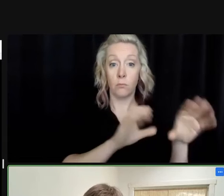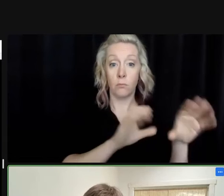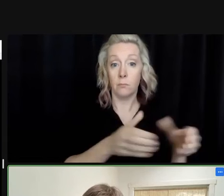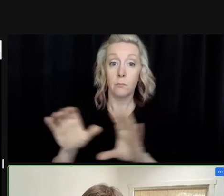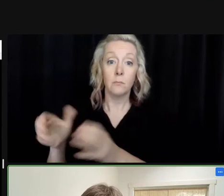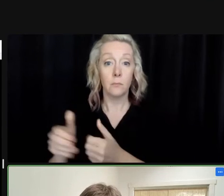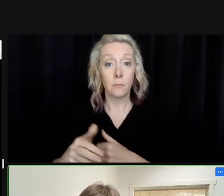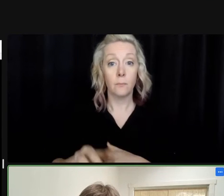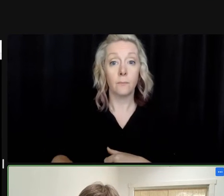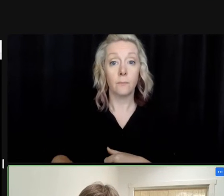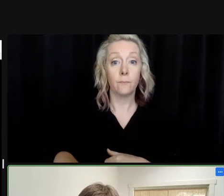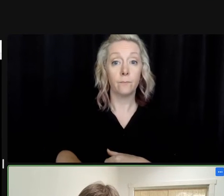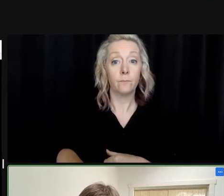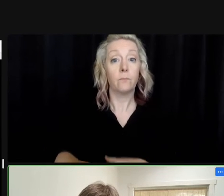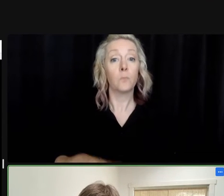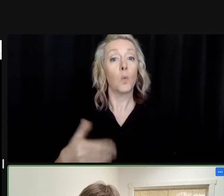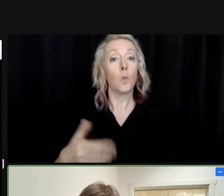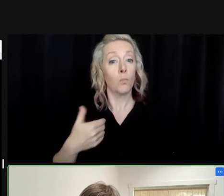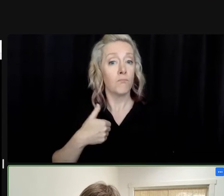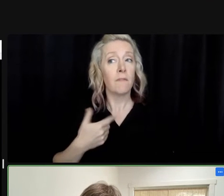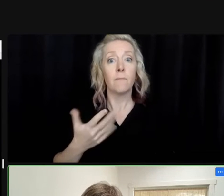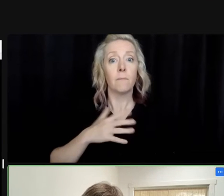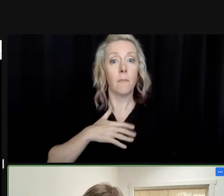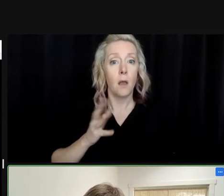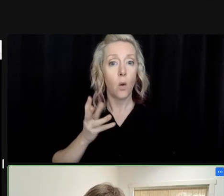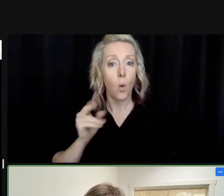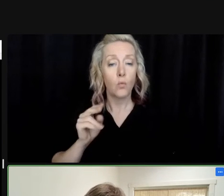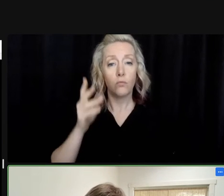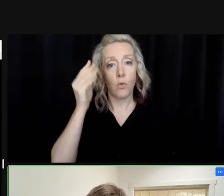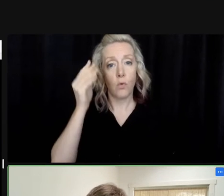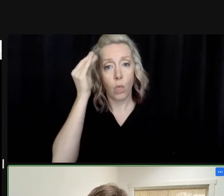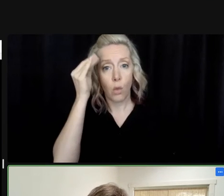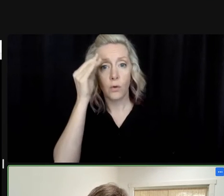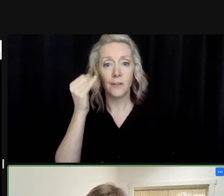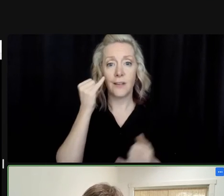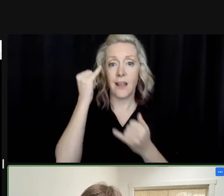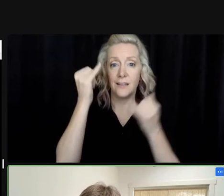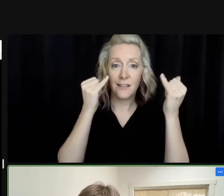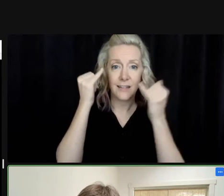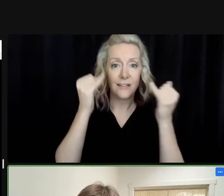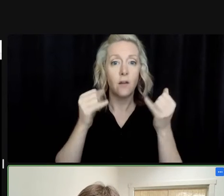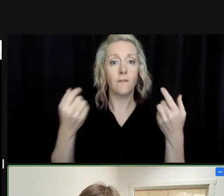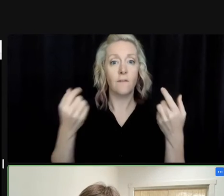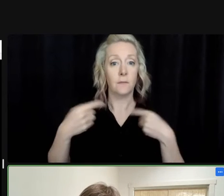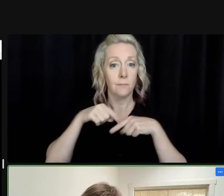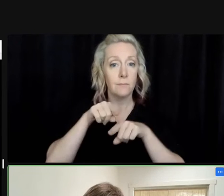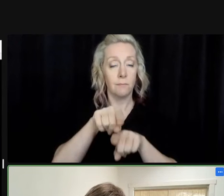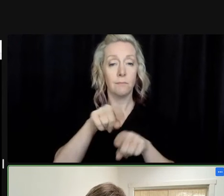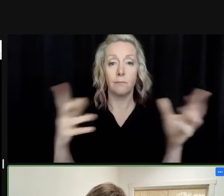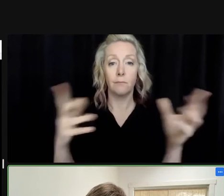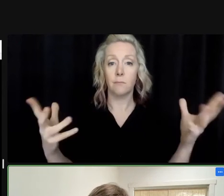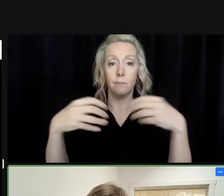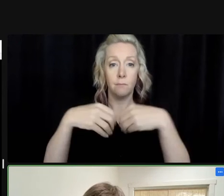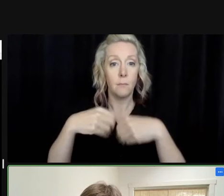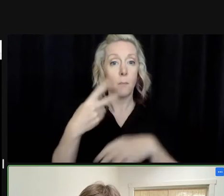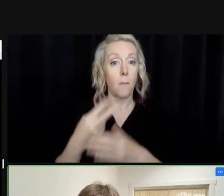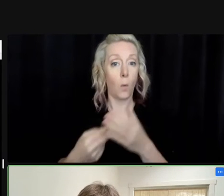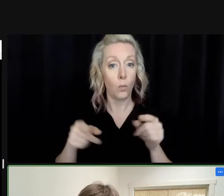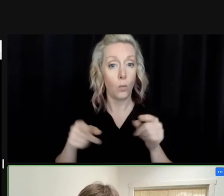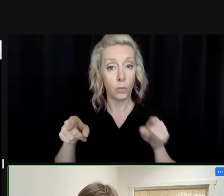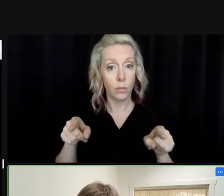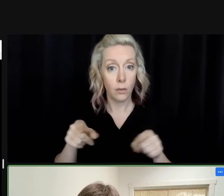have thoughts and ideas about this idea of Charge and autism, or Charge